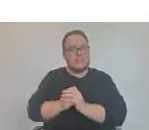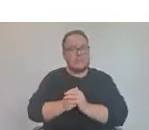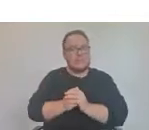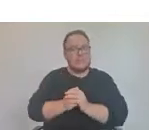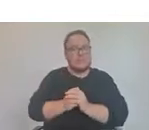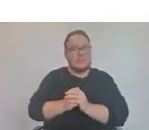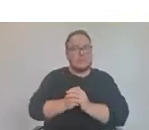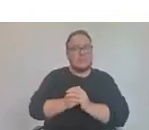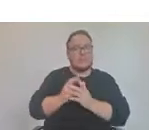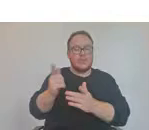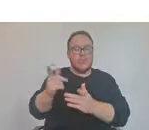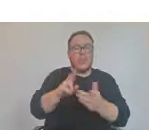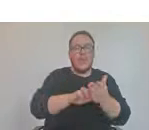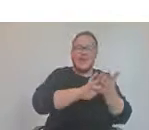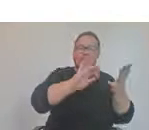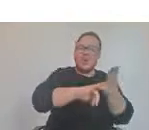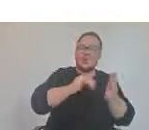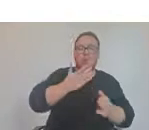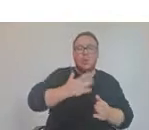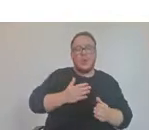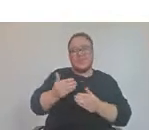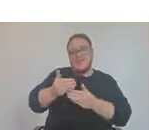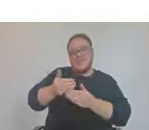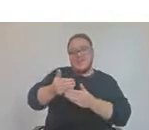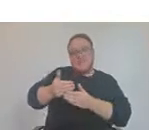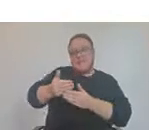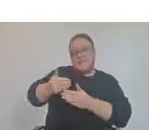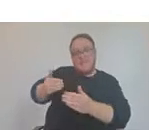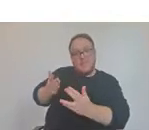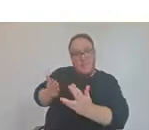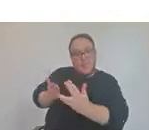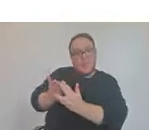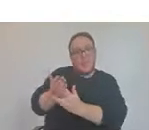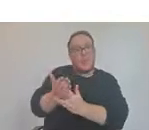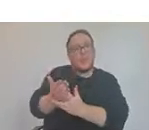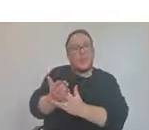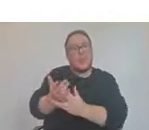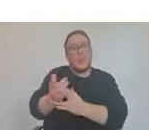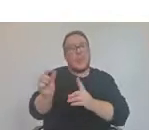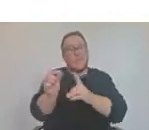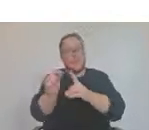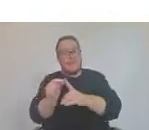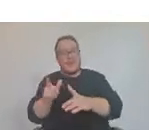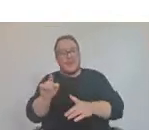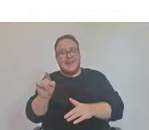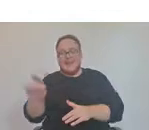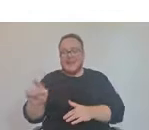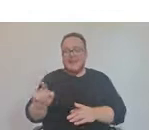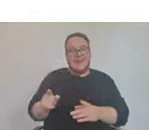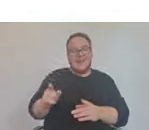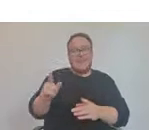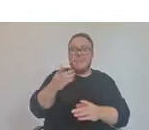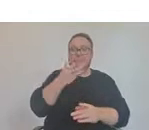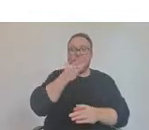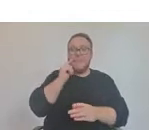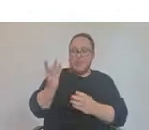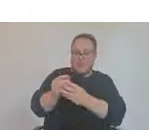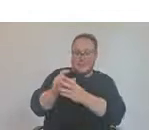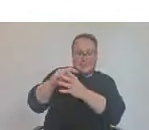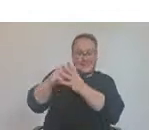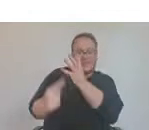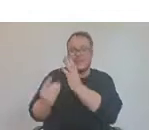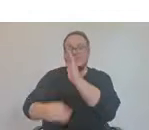pre-pandemic and during the pandemic that we very much put them in the forefront of our planning and our system response. And we do know that people with disabilities, certainly